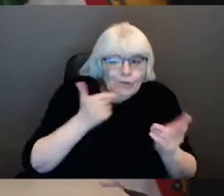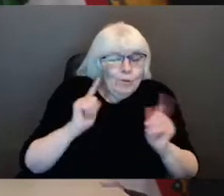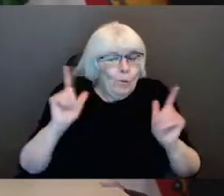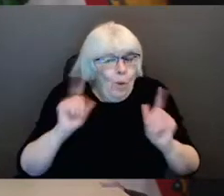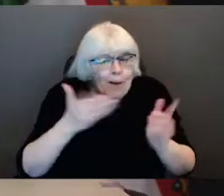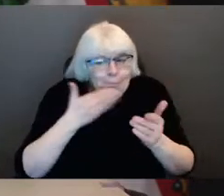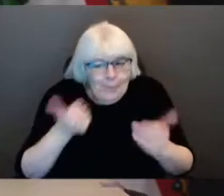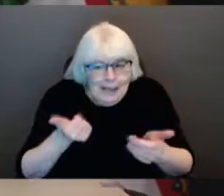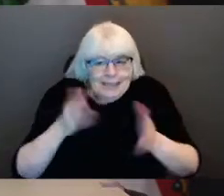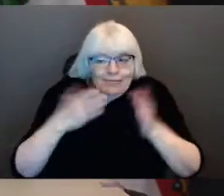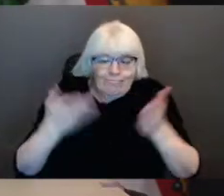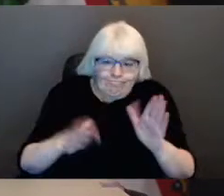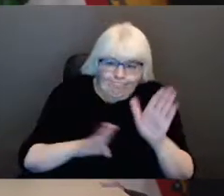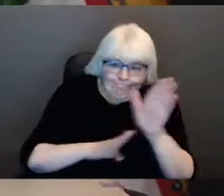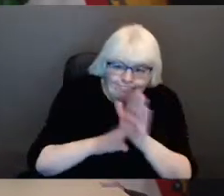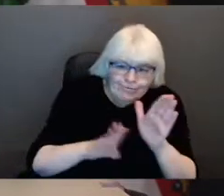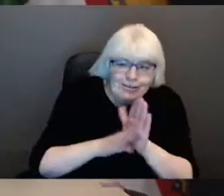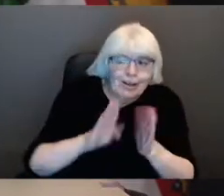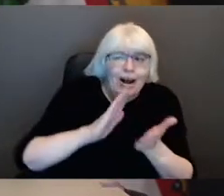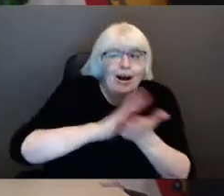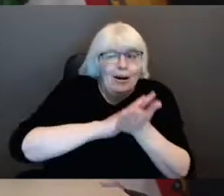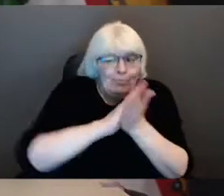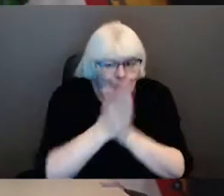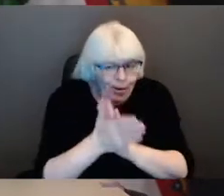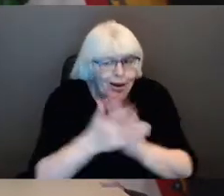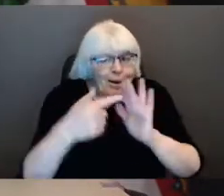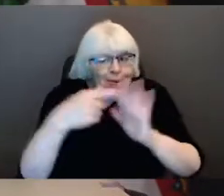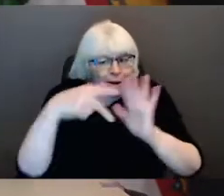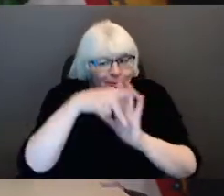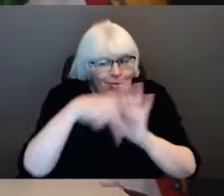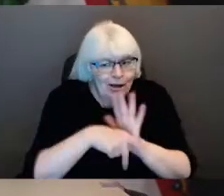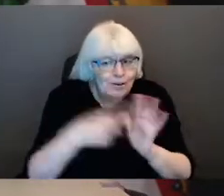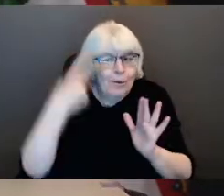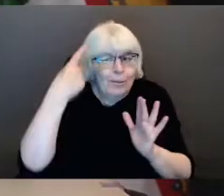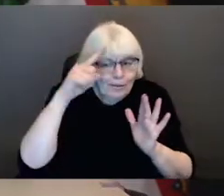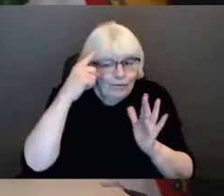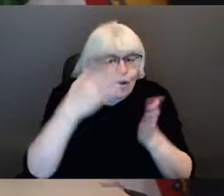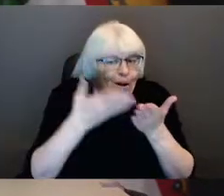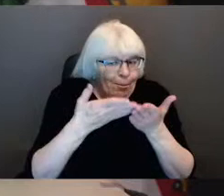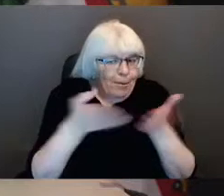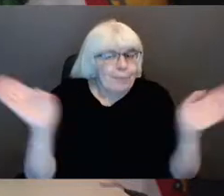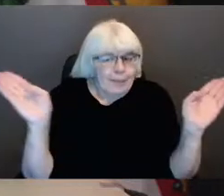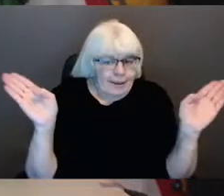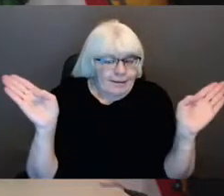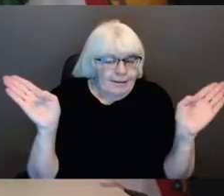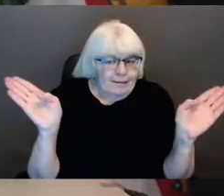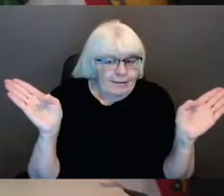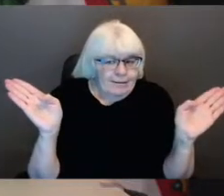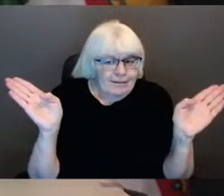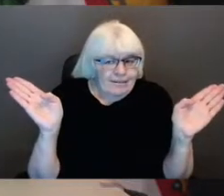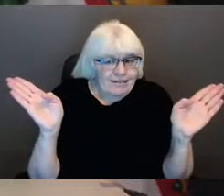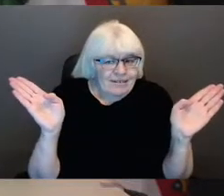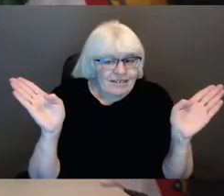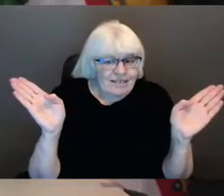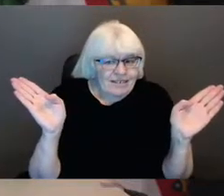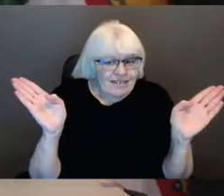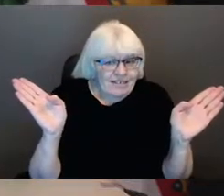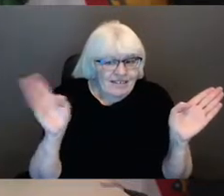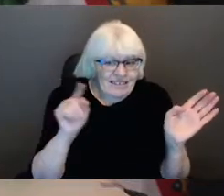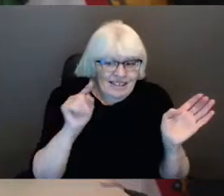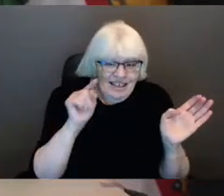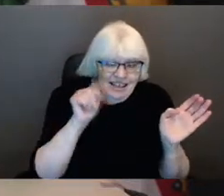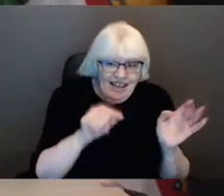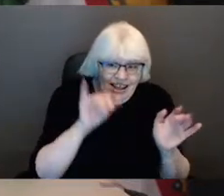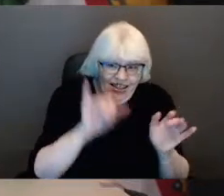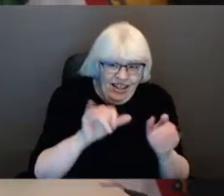policy for the public at large. People take that view, and when they take that information,